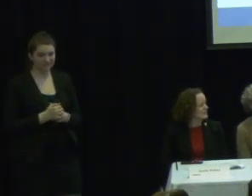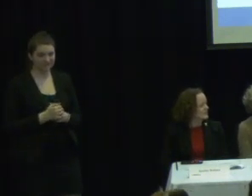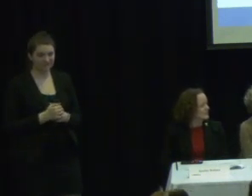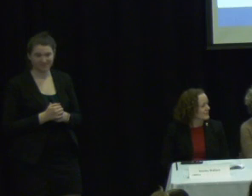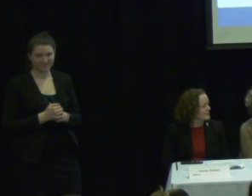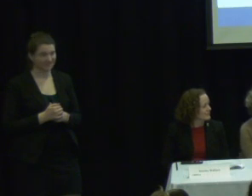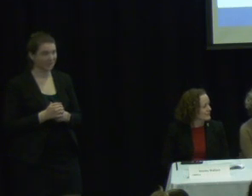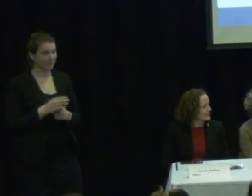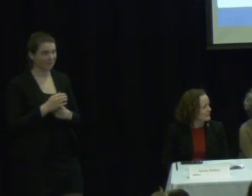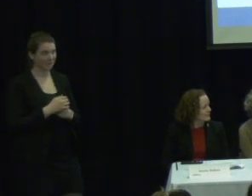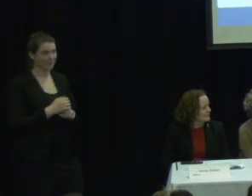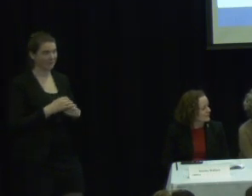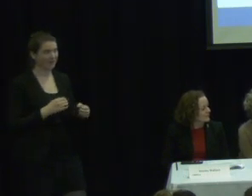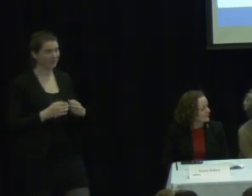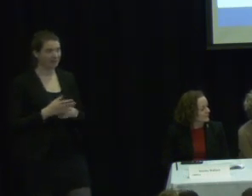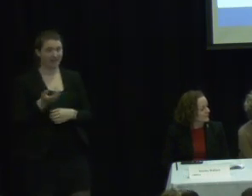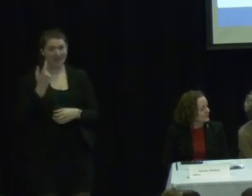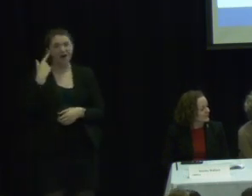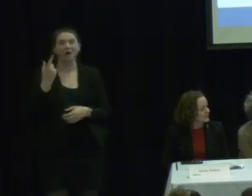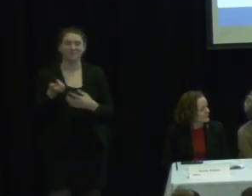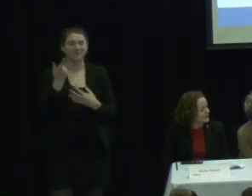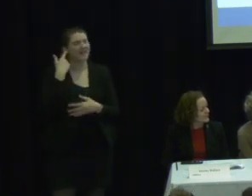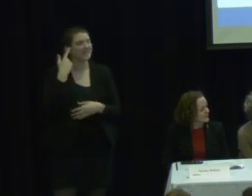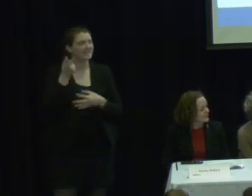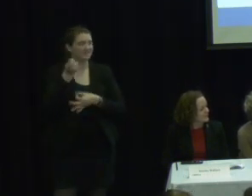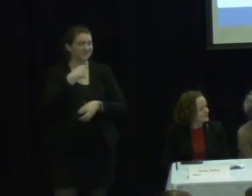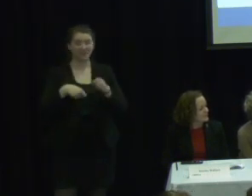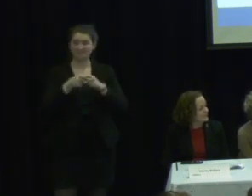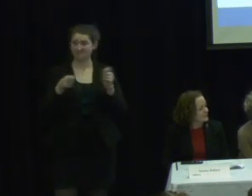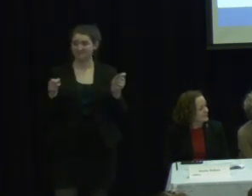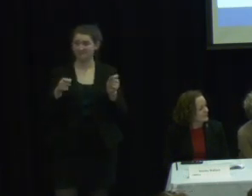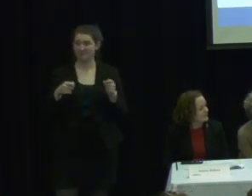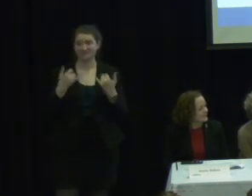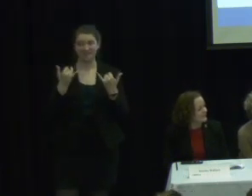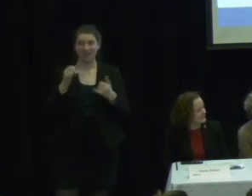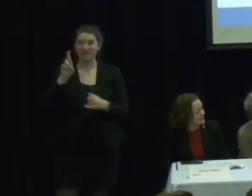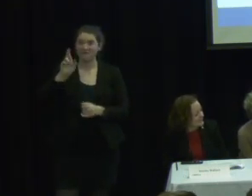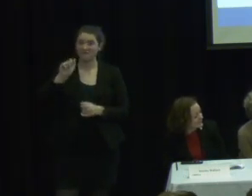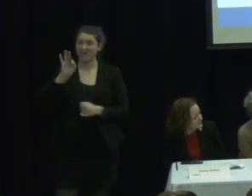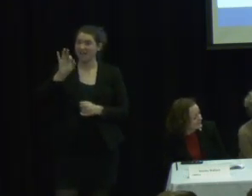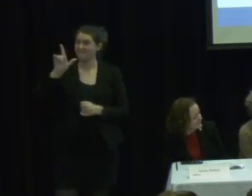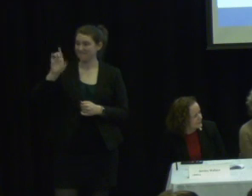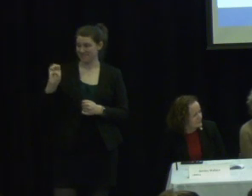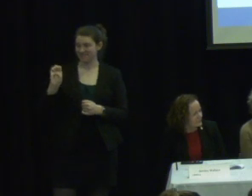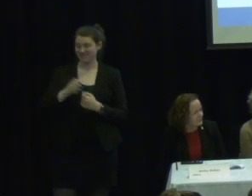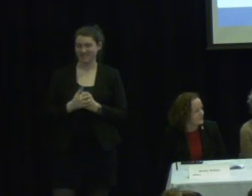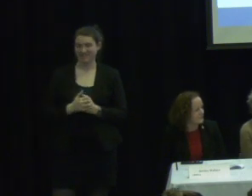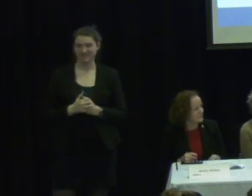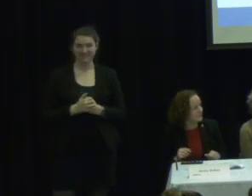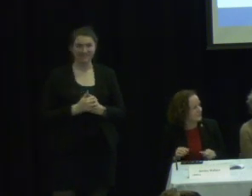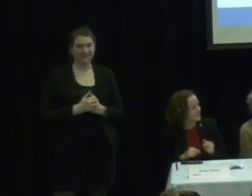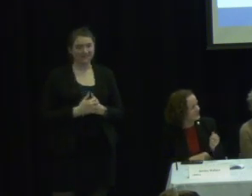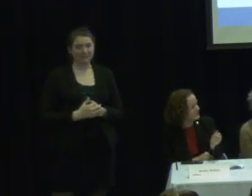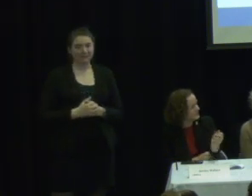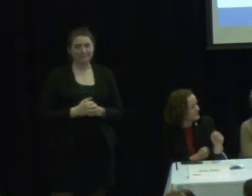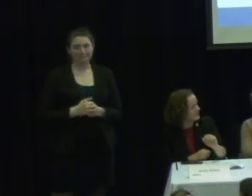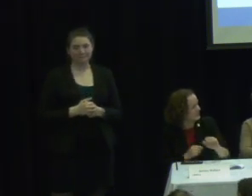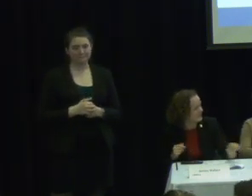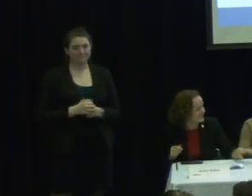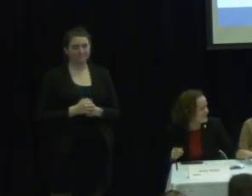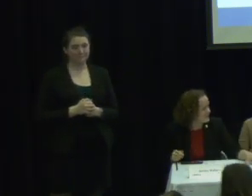I think that wraps us up. I just want to say thank you. We have one thing left, so if you have your little raffle